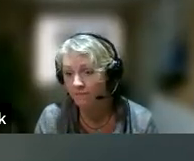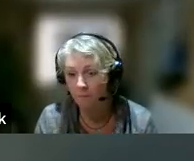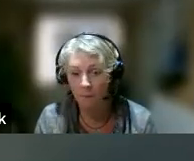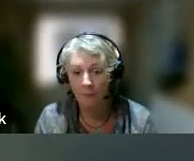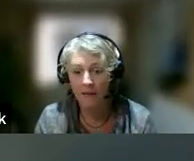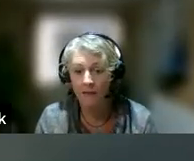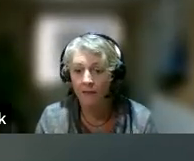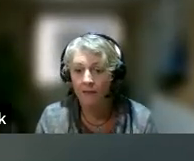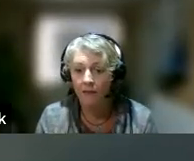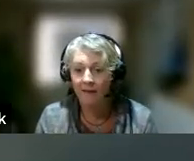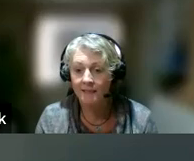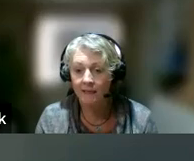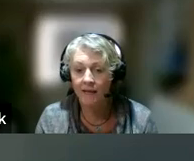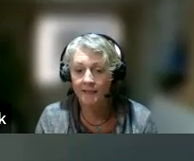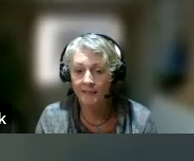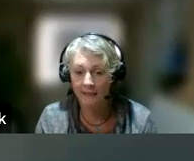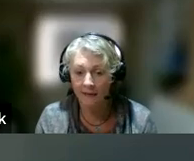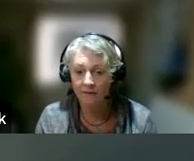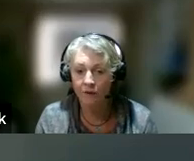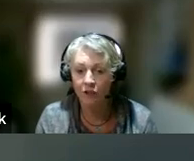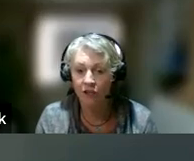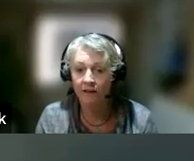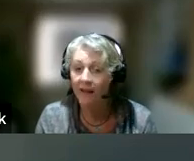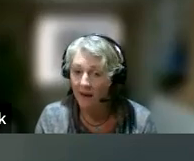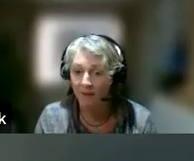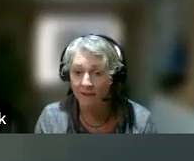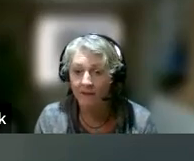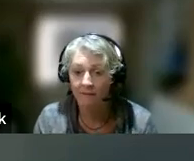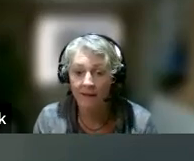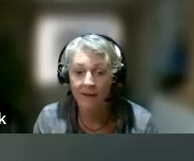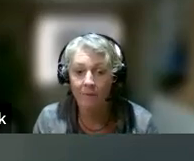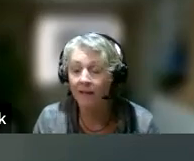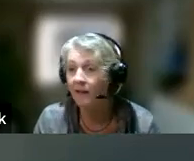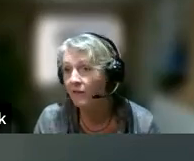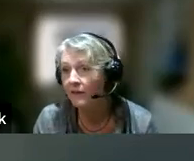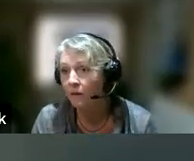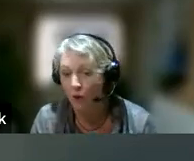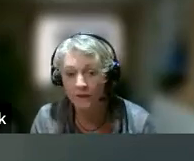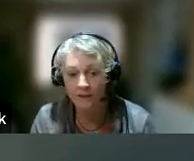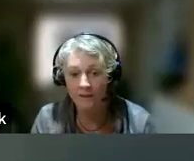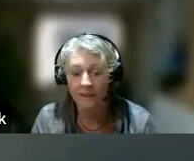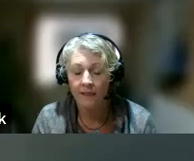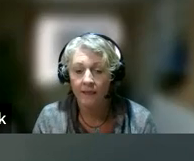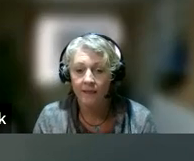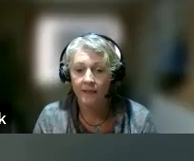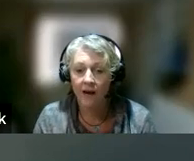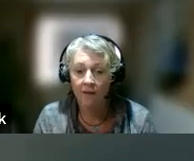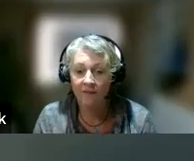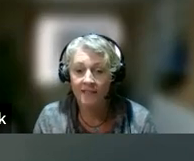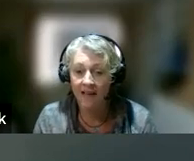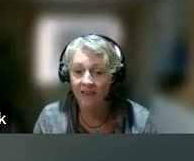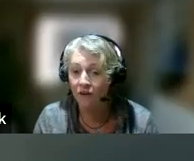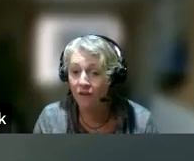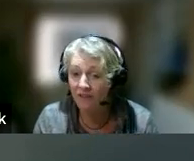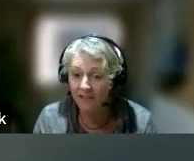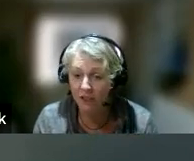situation. My son got sick enough so that jail happened, and that made everything worse. The